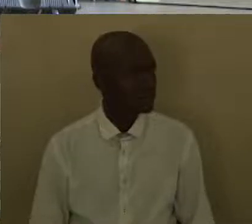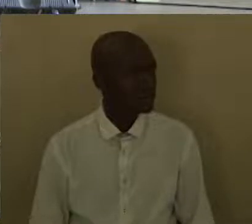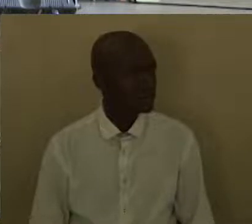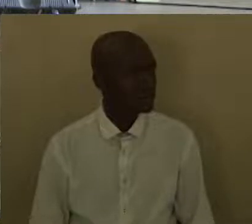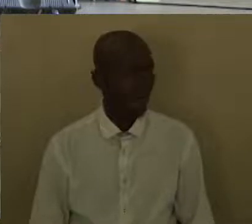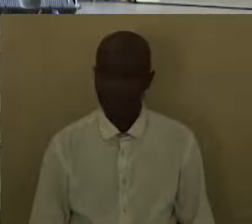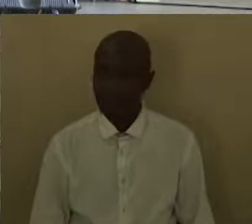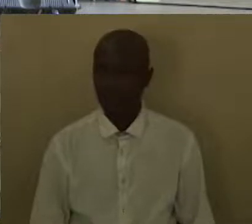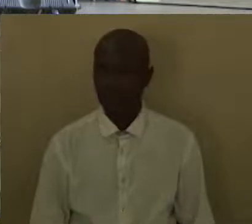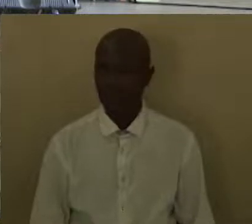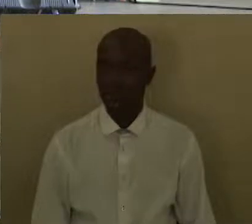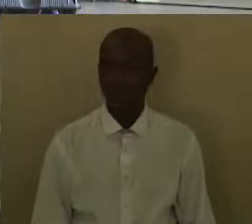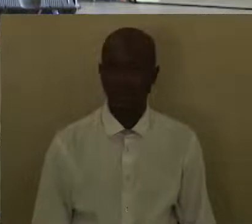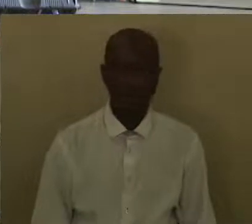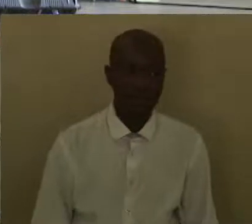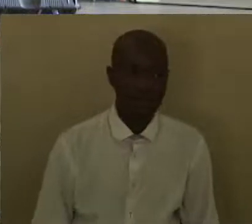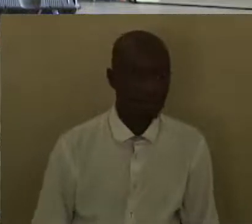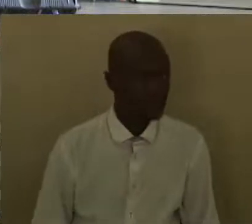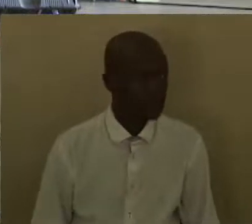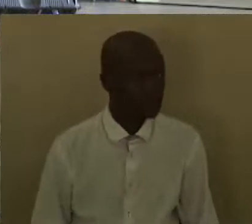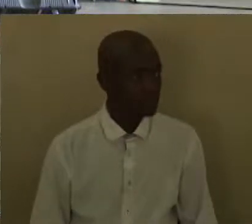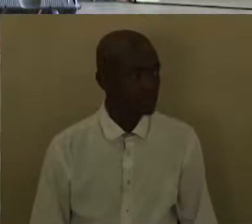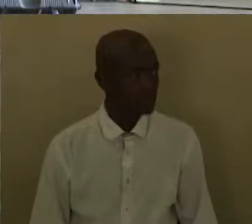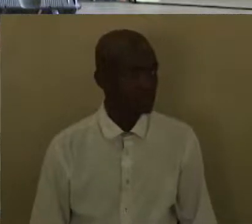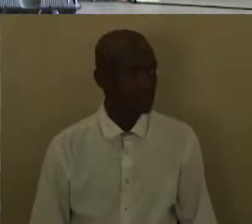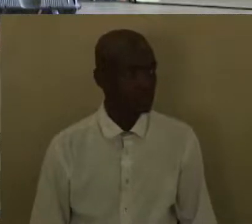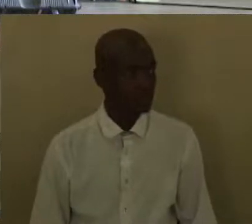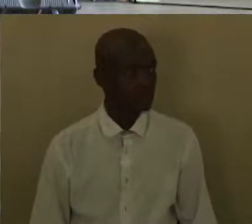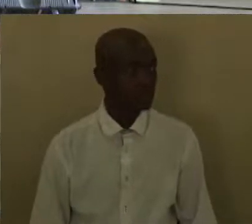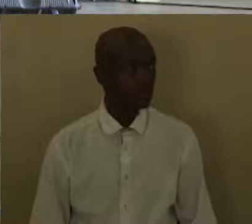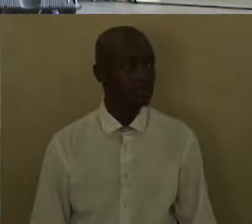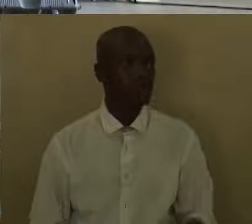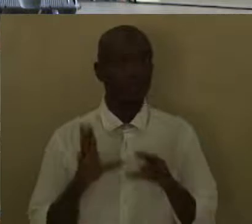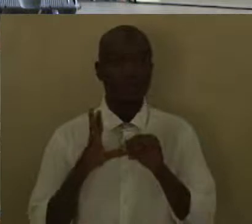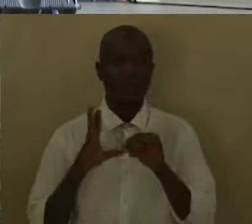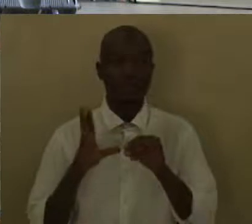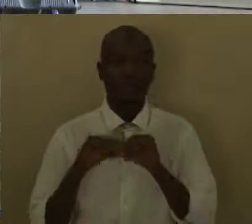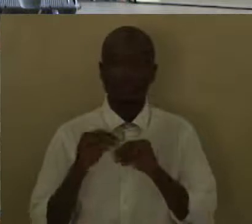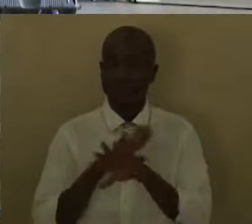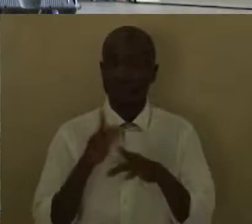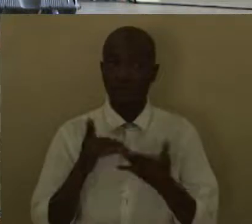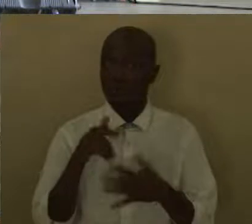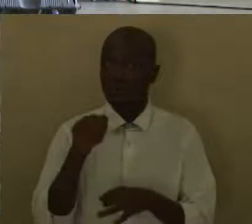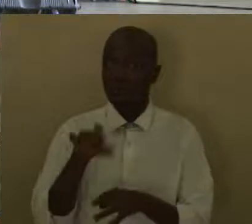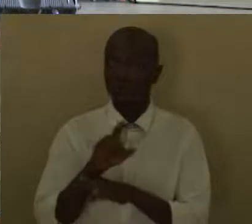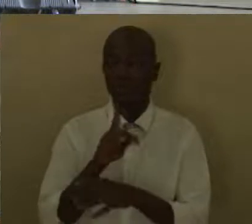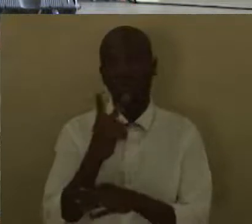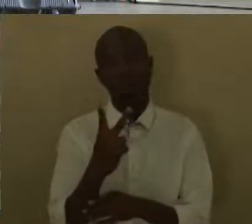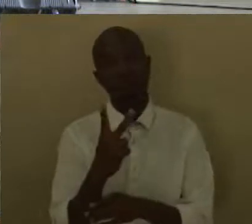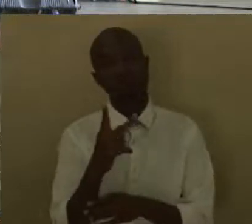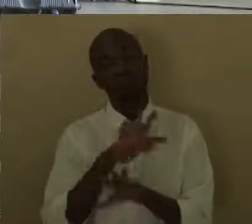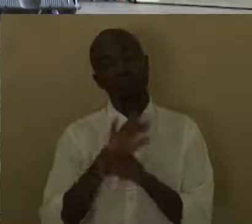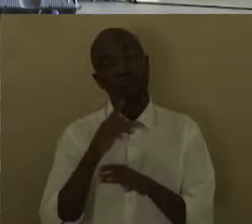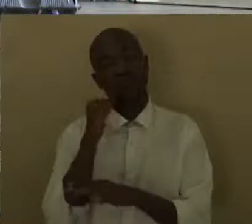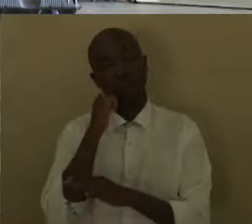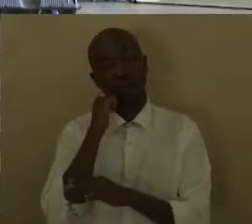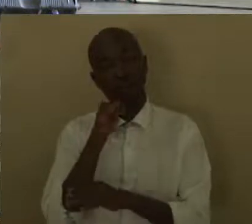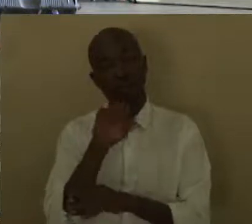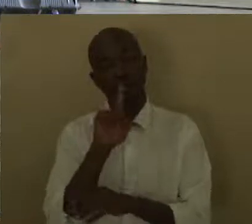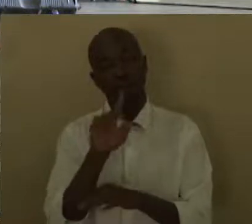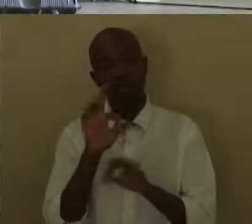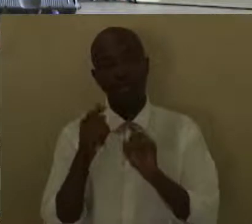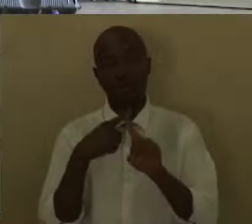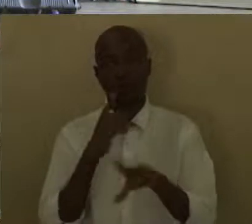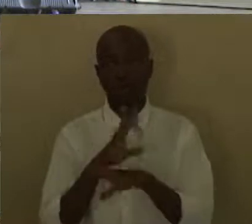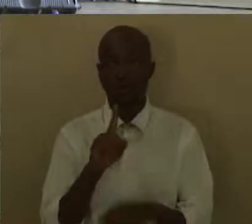Good morning, colleagues, Chair, honorable members, stakeholders. Chair, we've received two apologies. One is